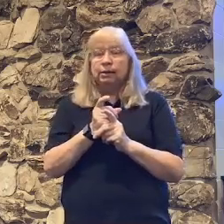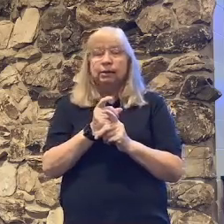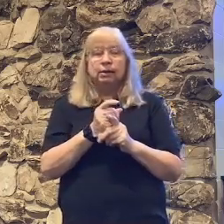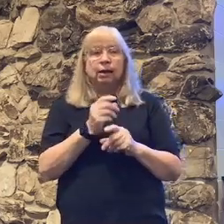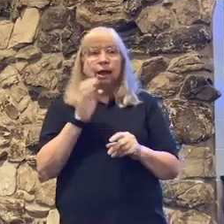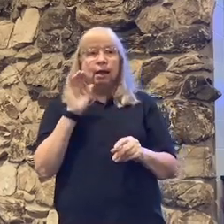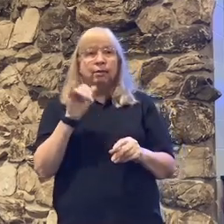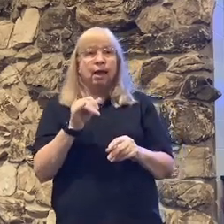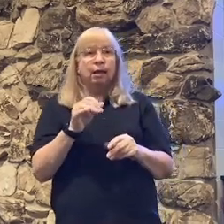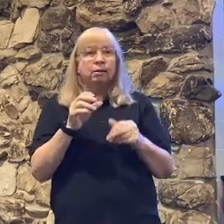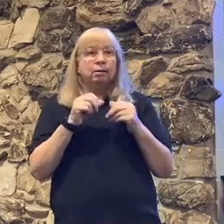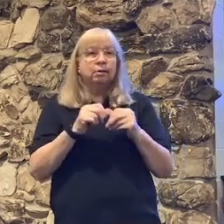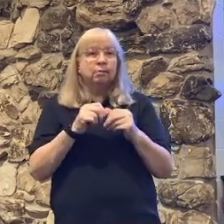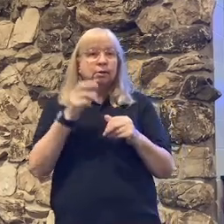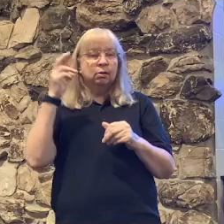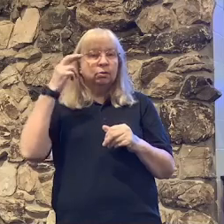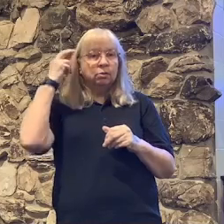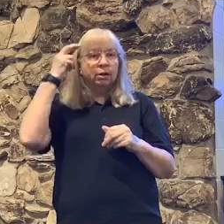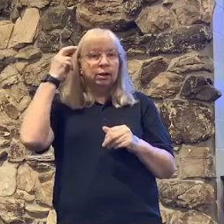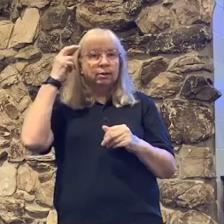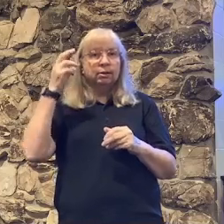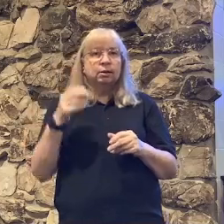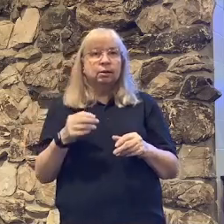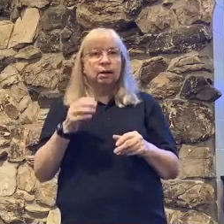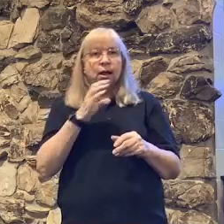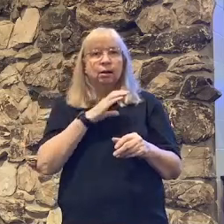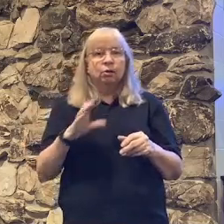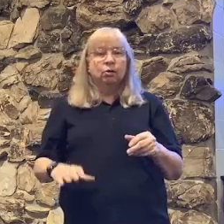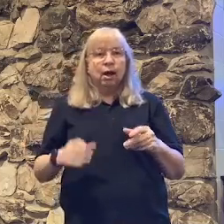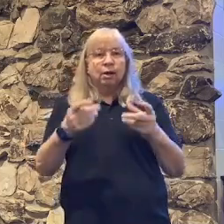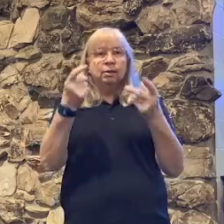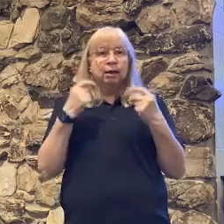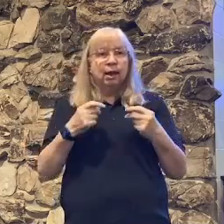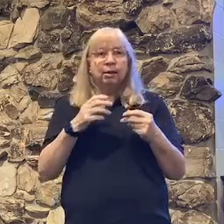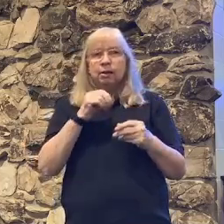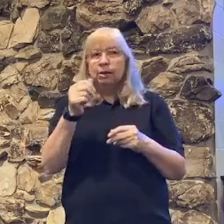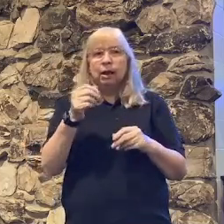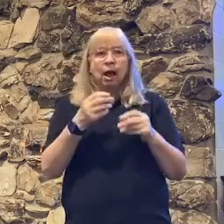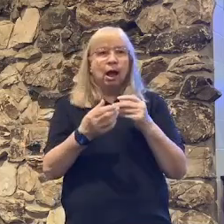That's still the reason Christ came. That hasn't changed.